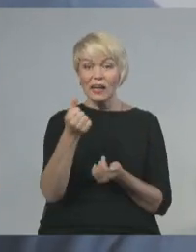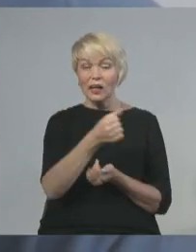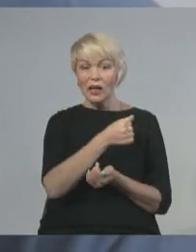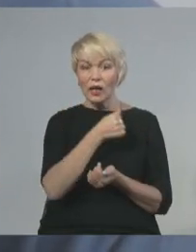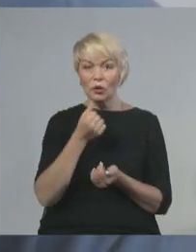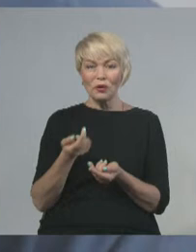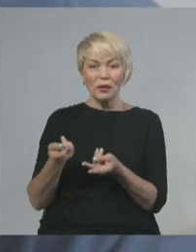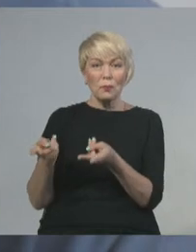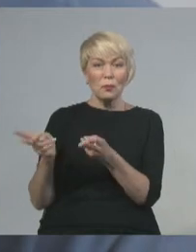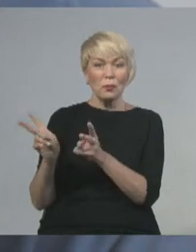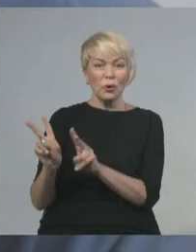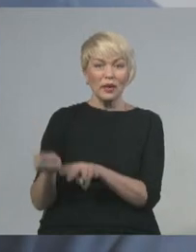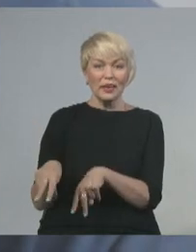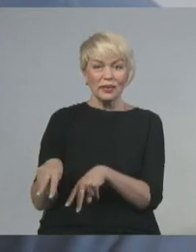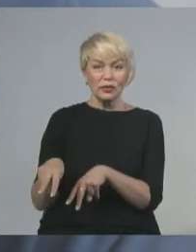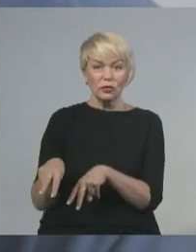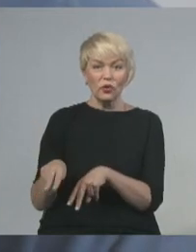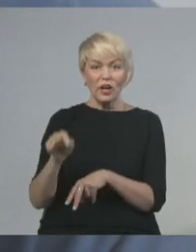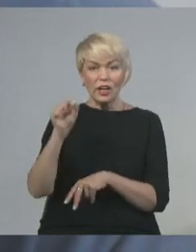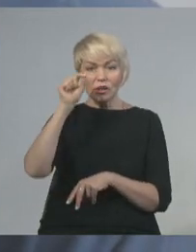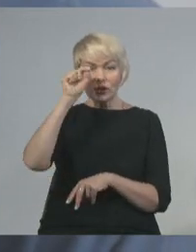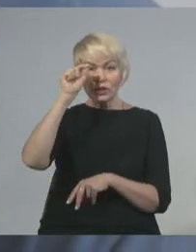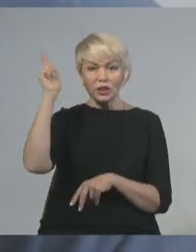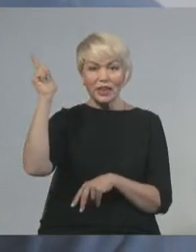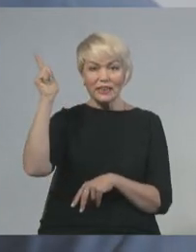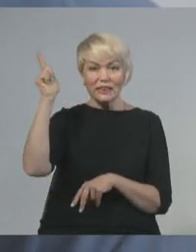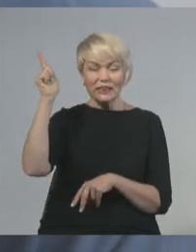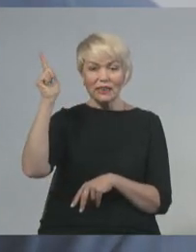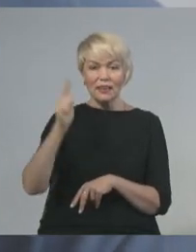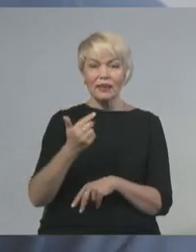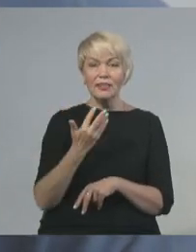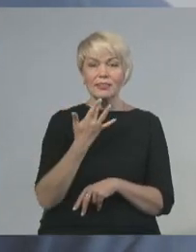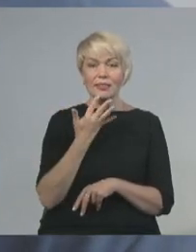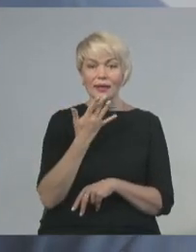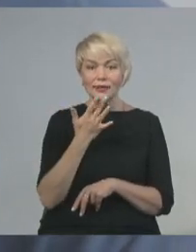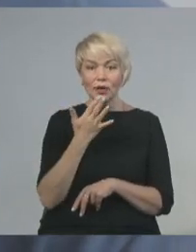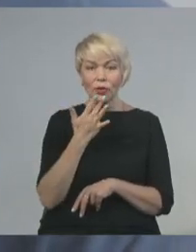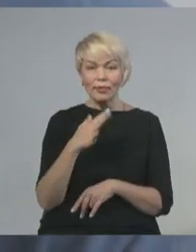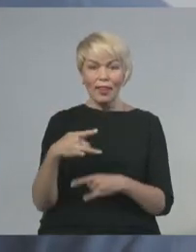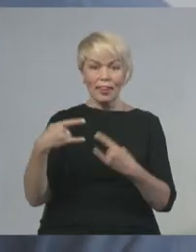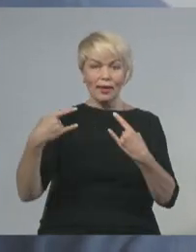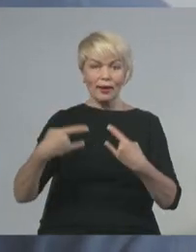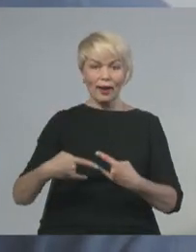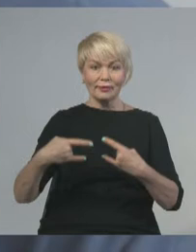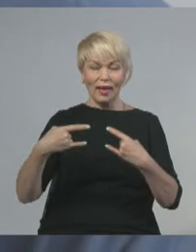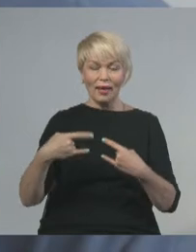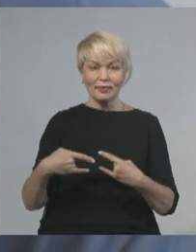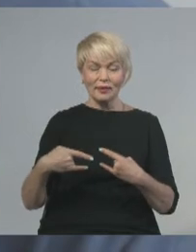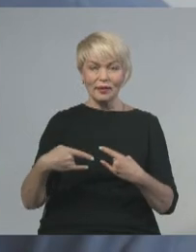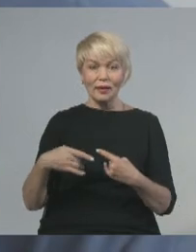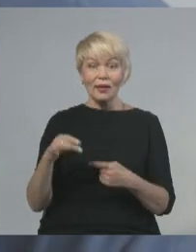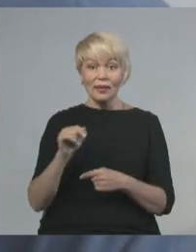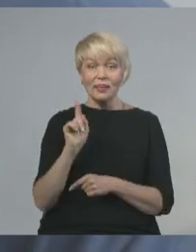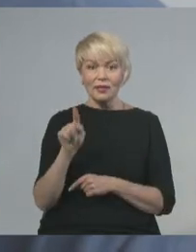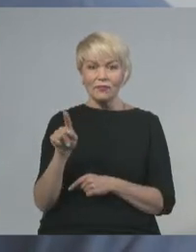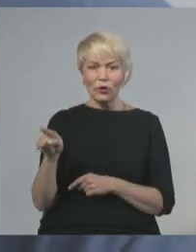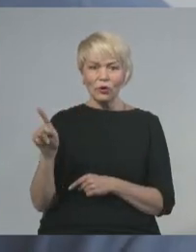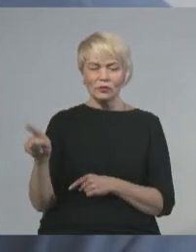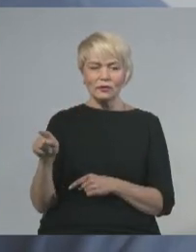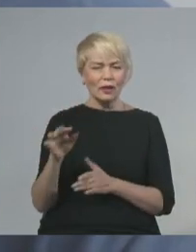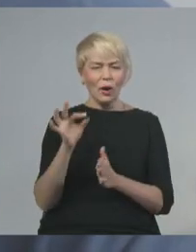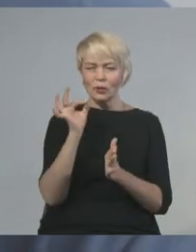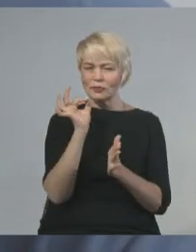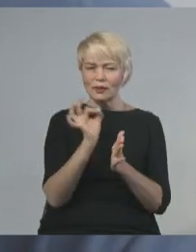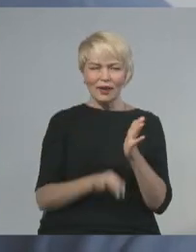wasn't really happening or or working and they started that's a daily interview actual